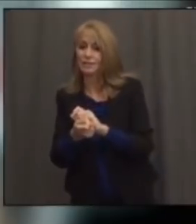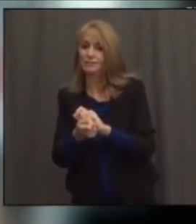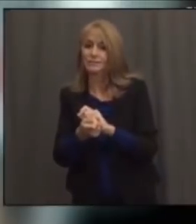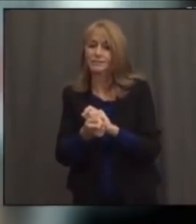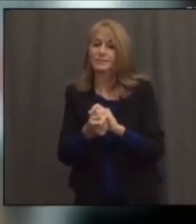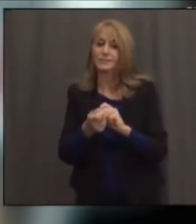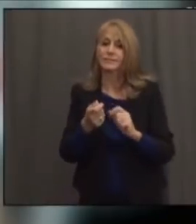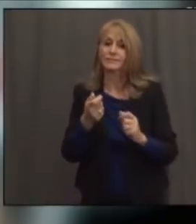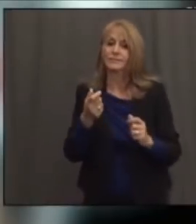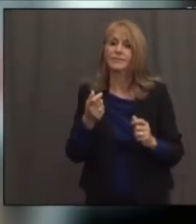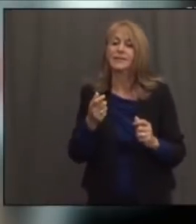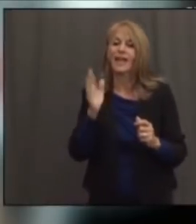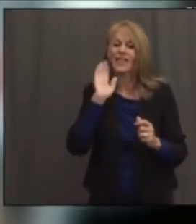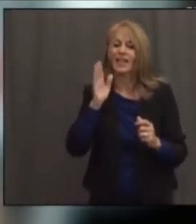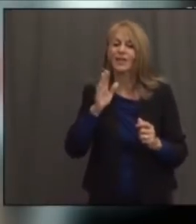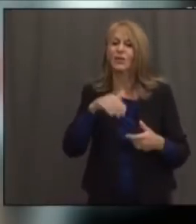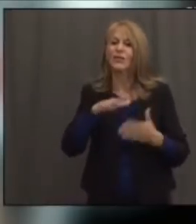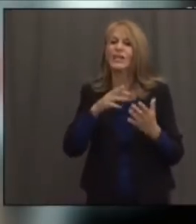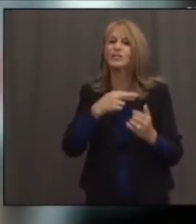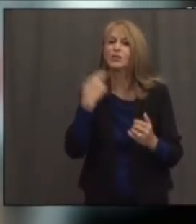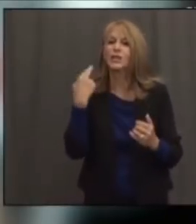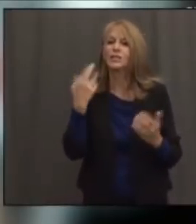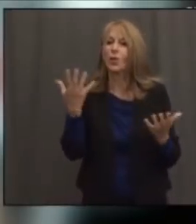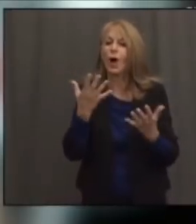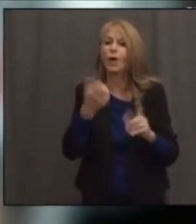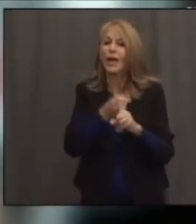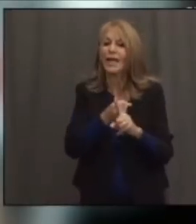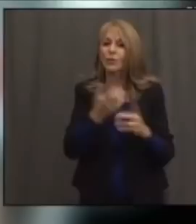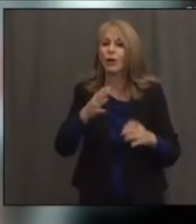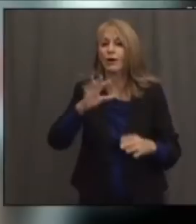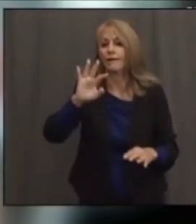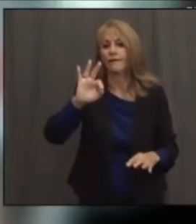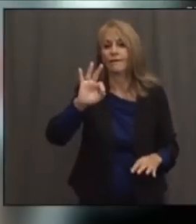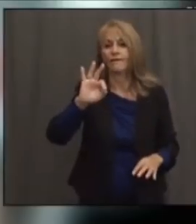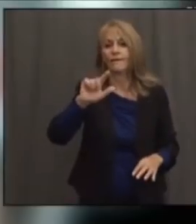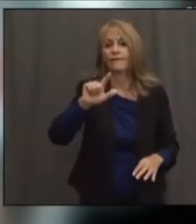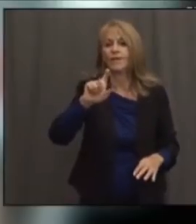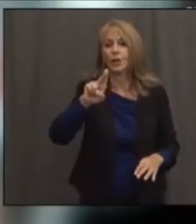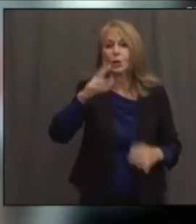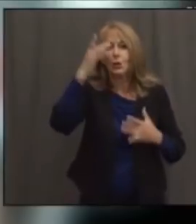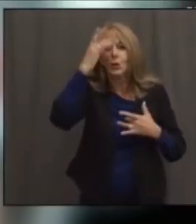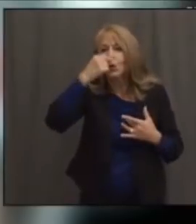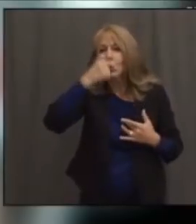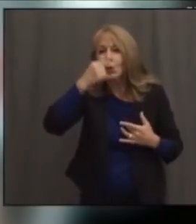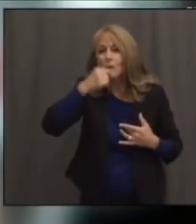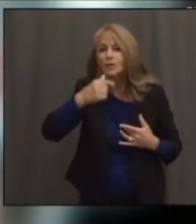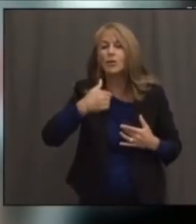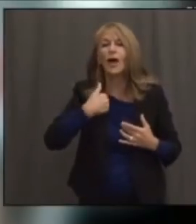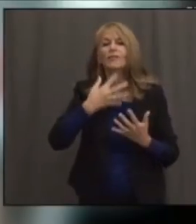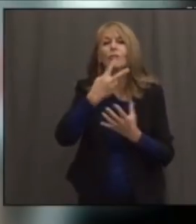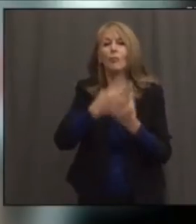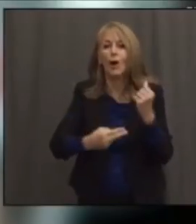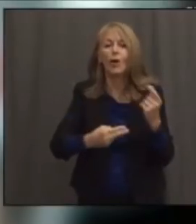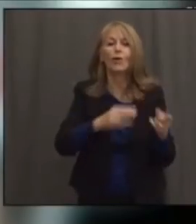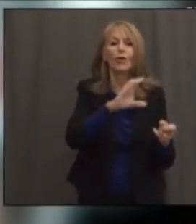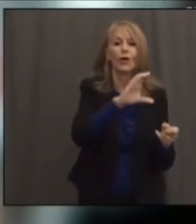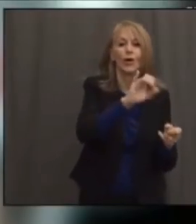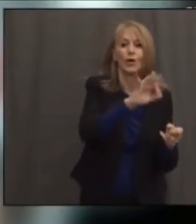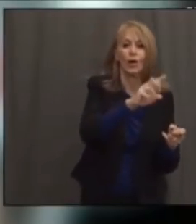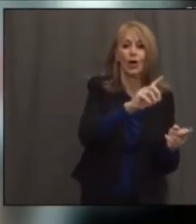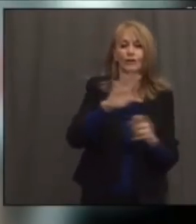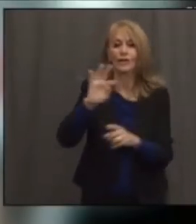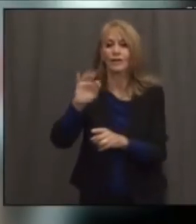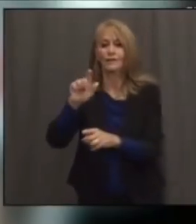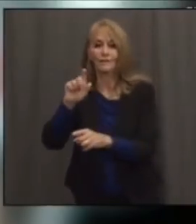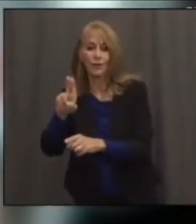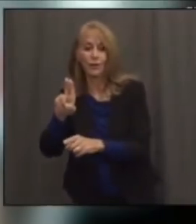I can, but we're going to face a lot of risk probably from flu this year as well. So we're going to have the twin risks of COVID and flu circulating at some point in the wintertime, in